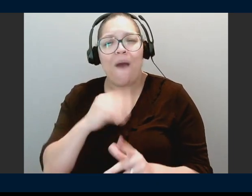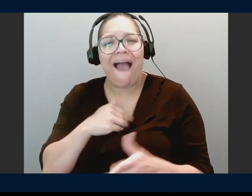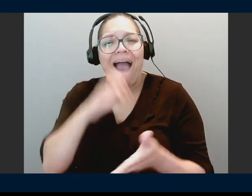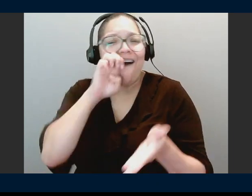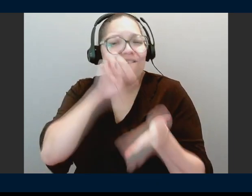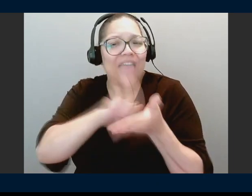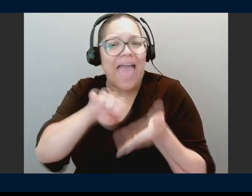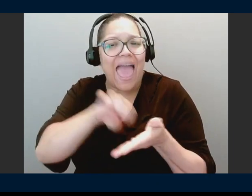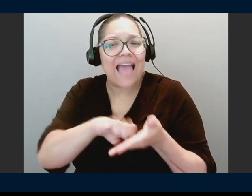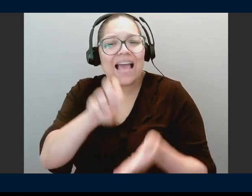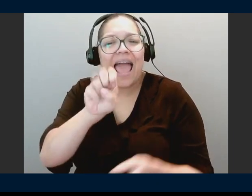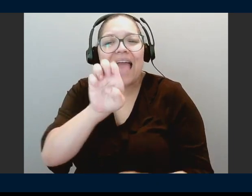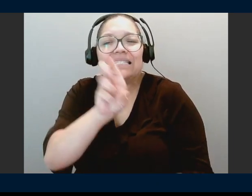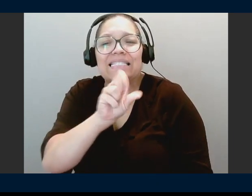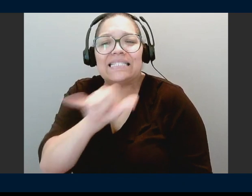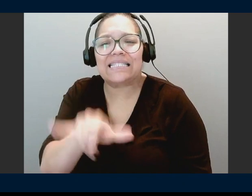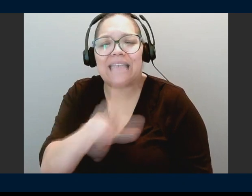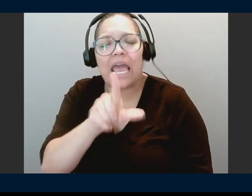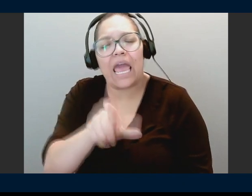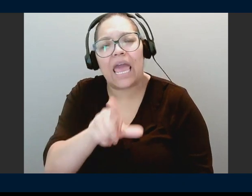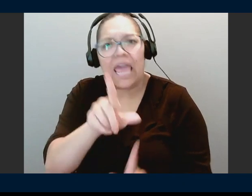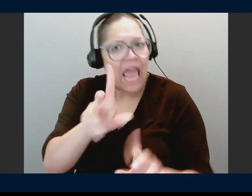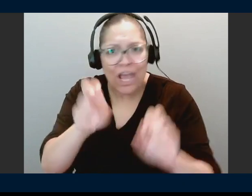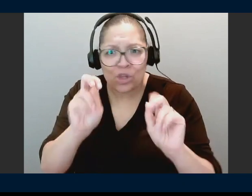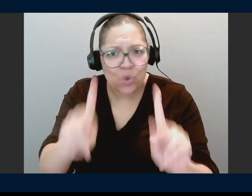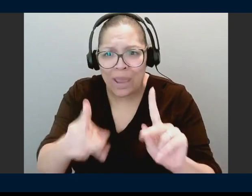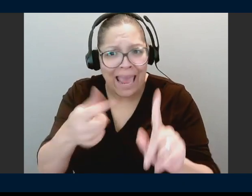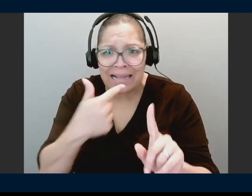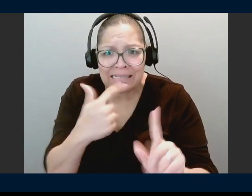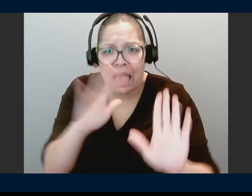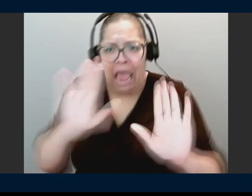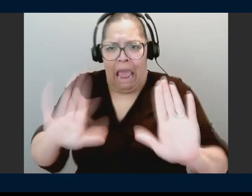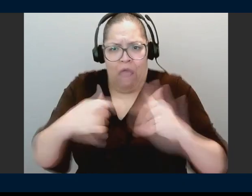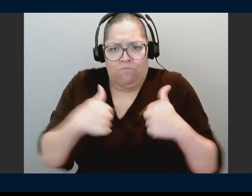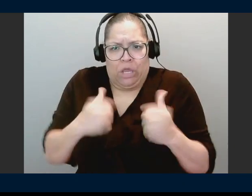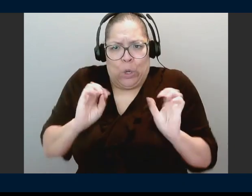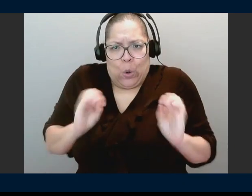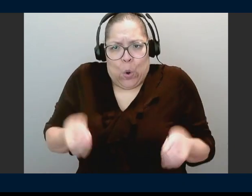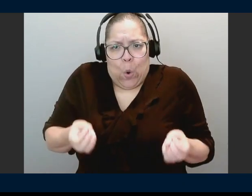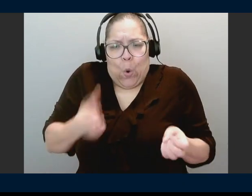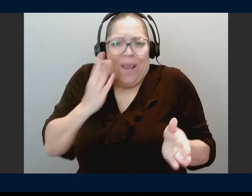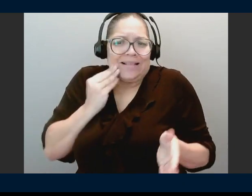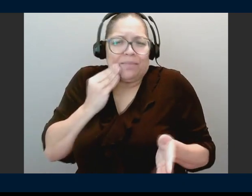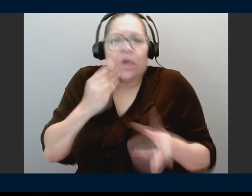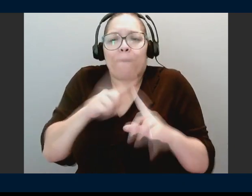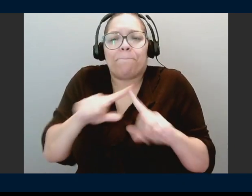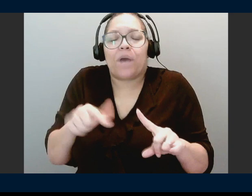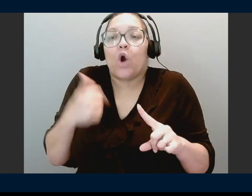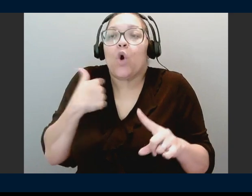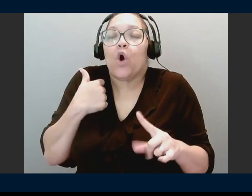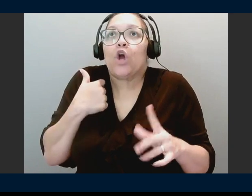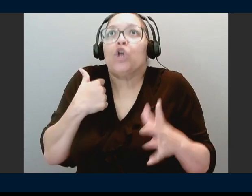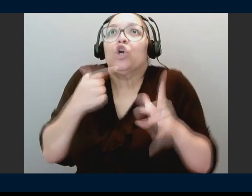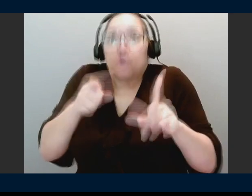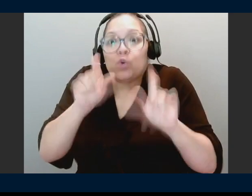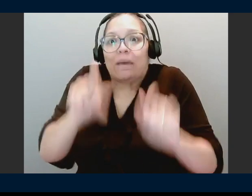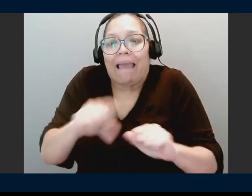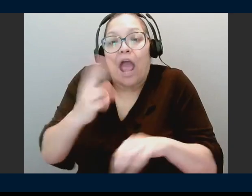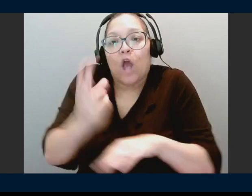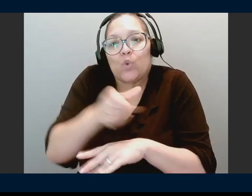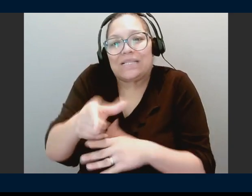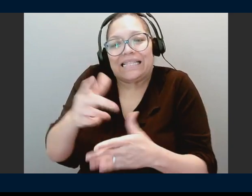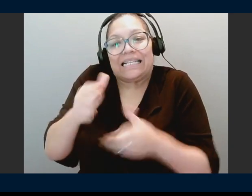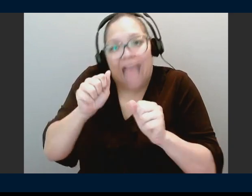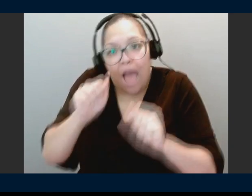you've had. It's okay to say, I have not had research experience. I'd like to use this opportunity to get that experience. And here's what